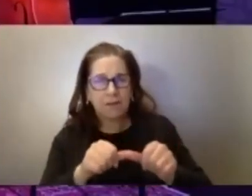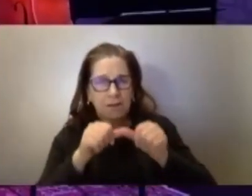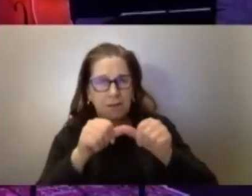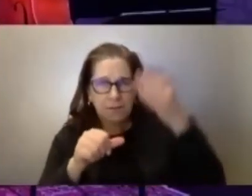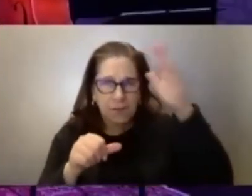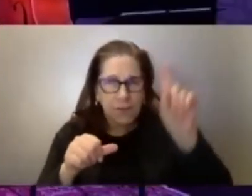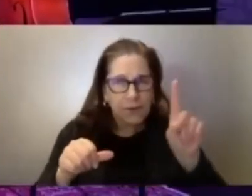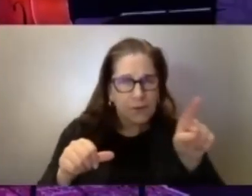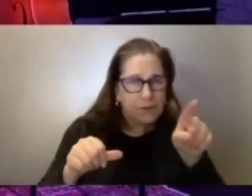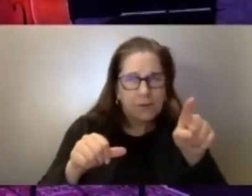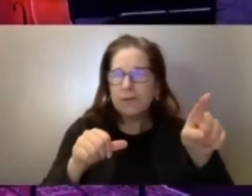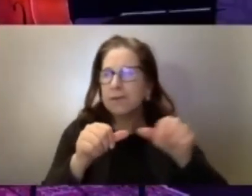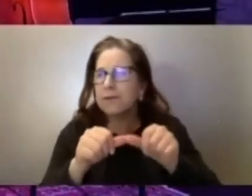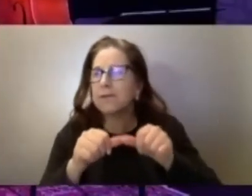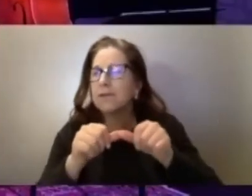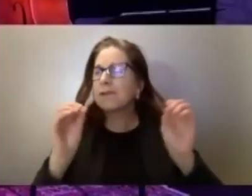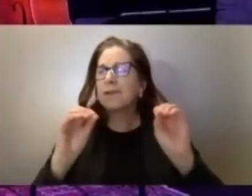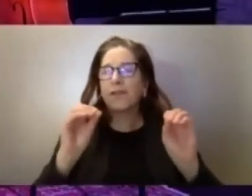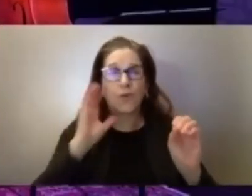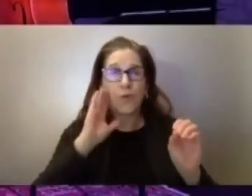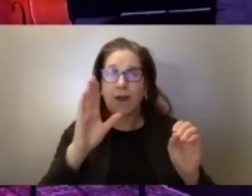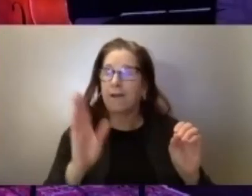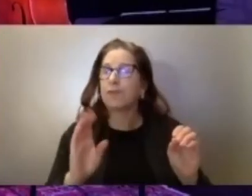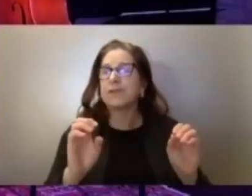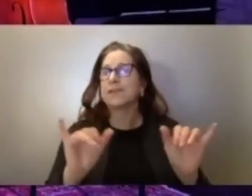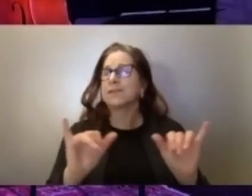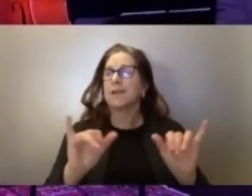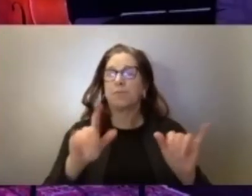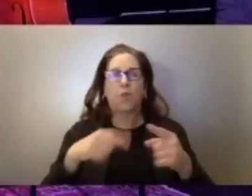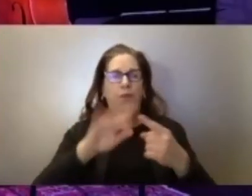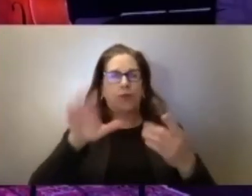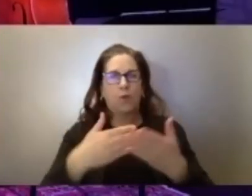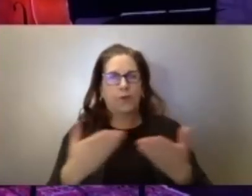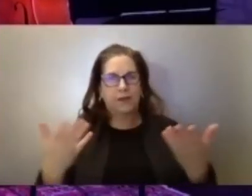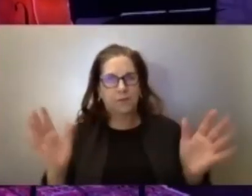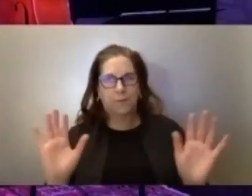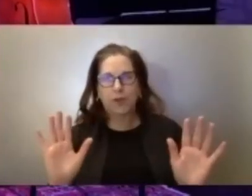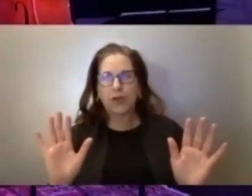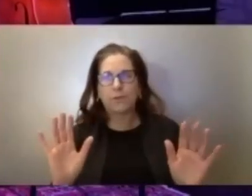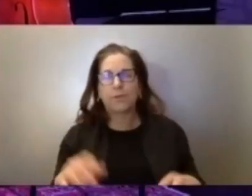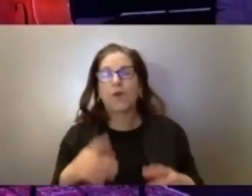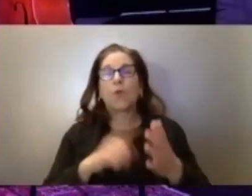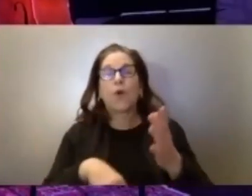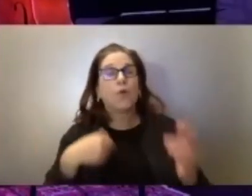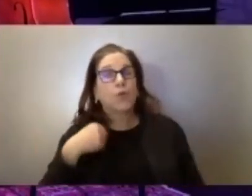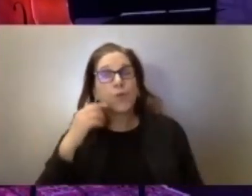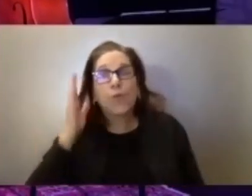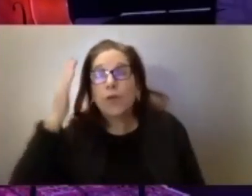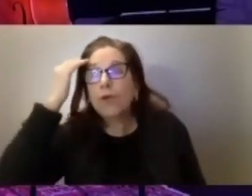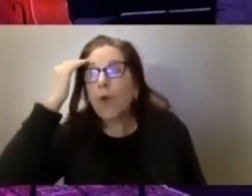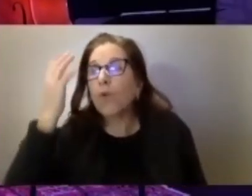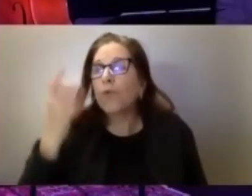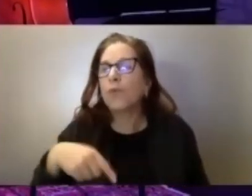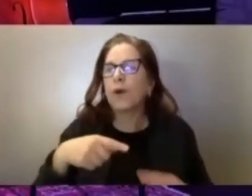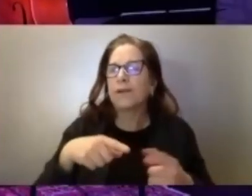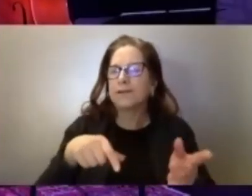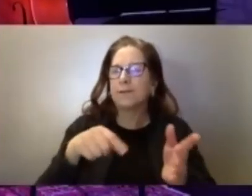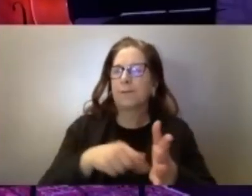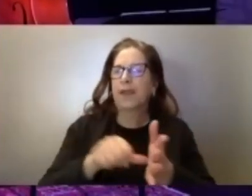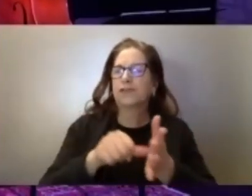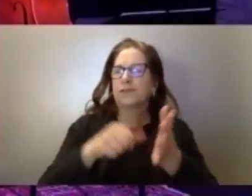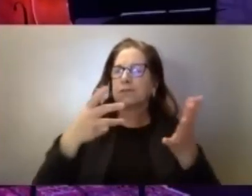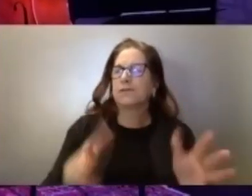uncertainty. Nothing will be the same after this is over. What will we know when this page is